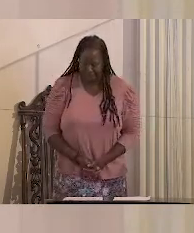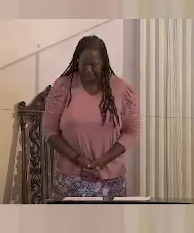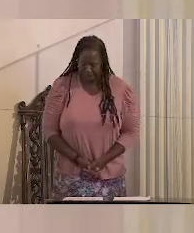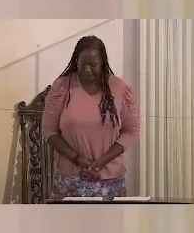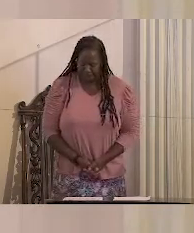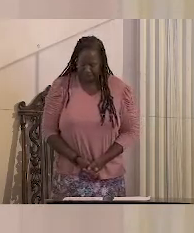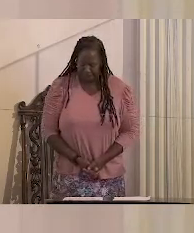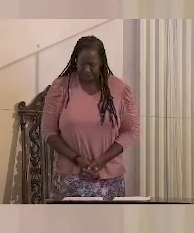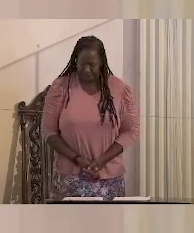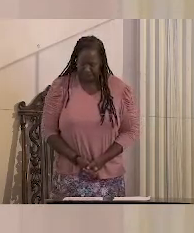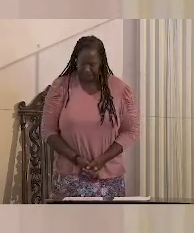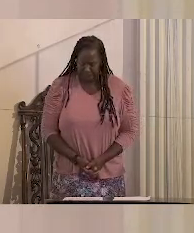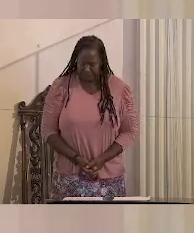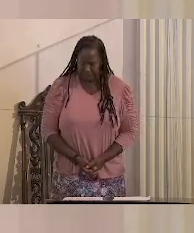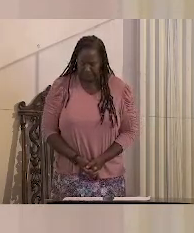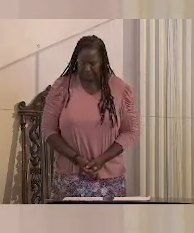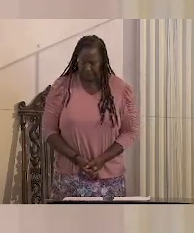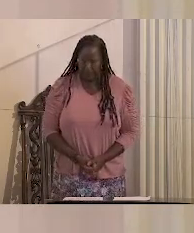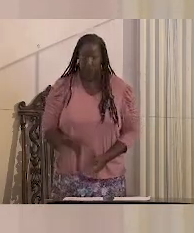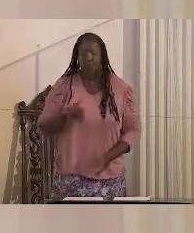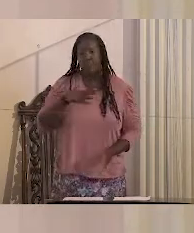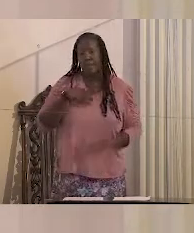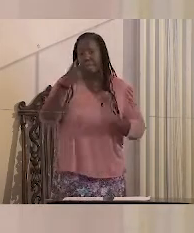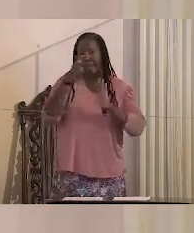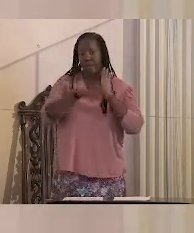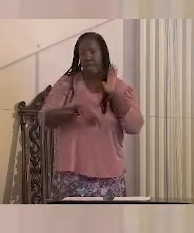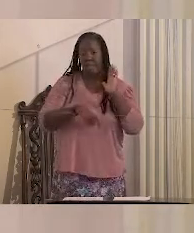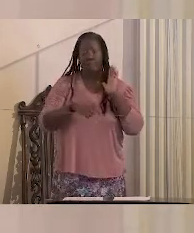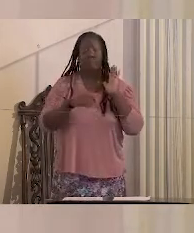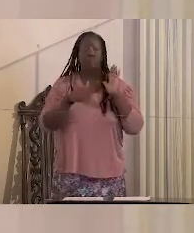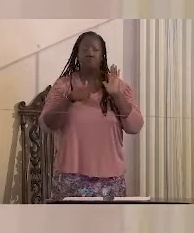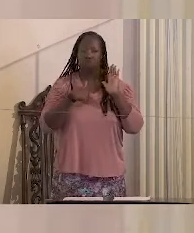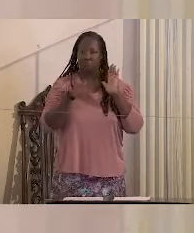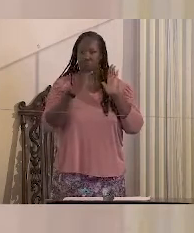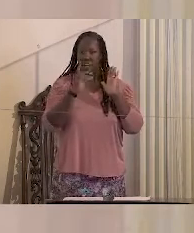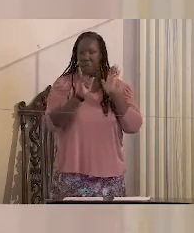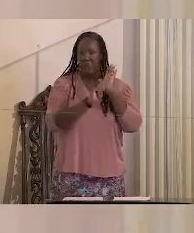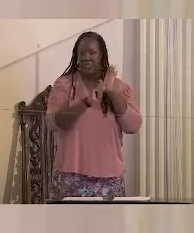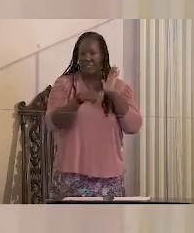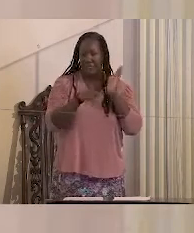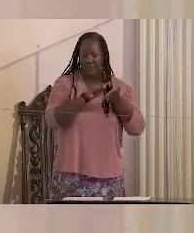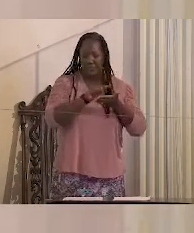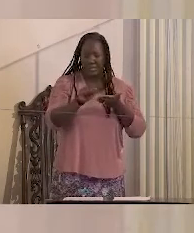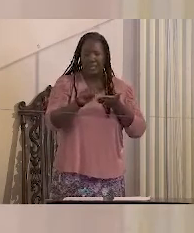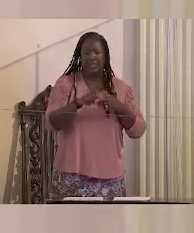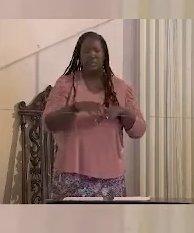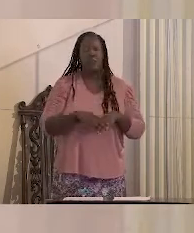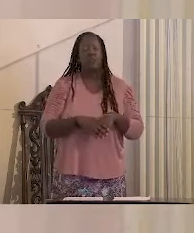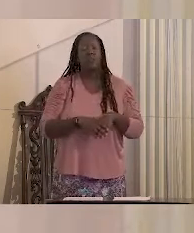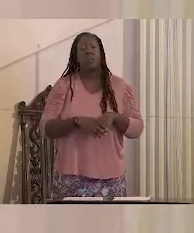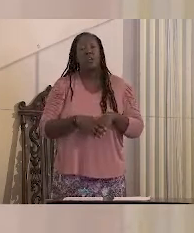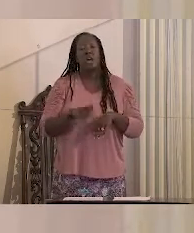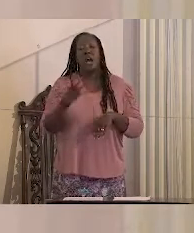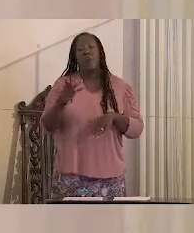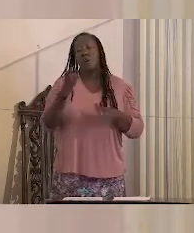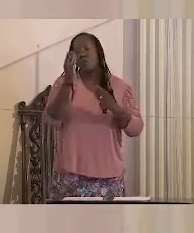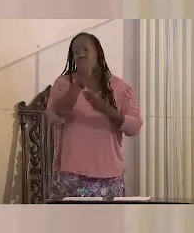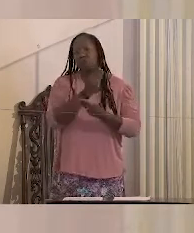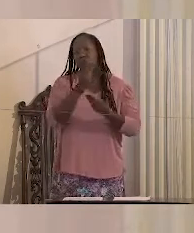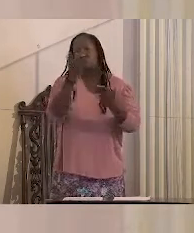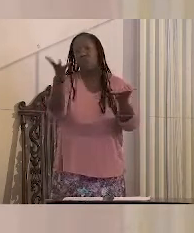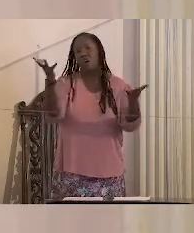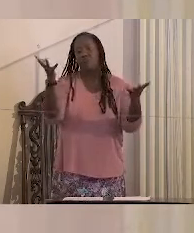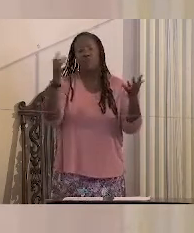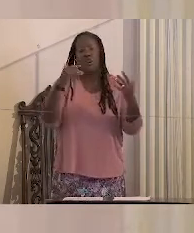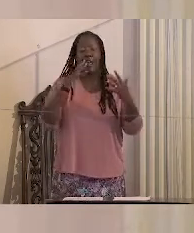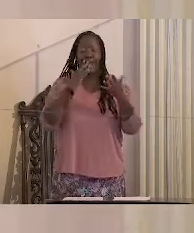And as I wrote in this week's column, I return to the ancient voices of the Psalms, and I offer you now this prayer of